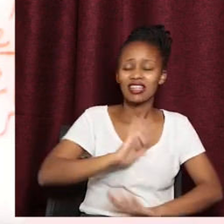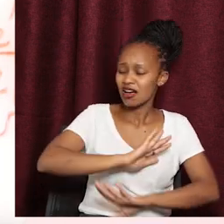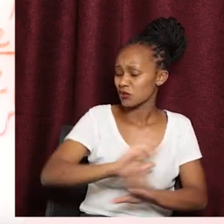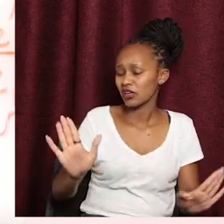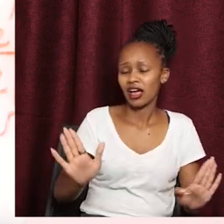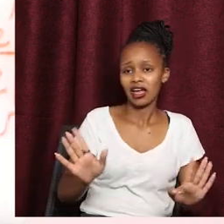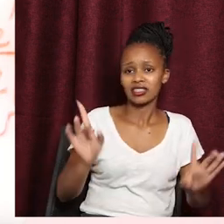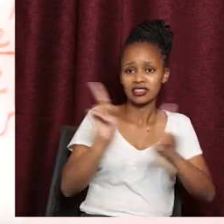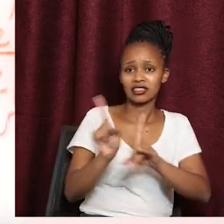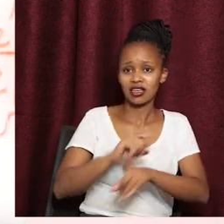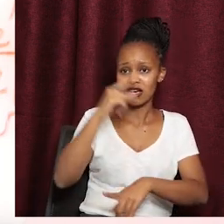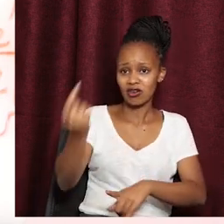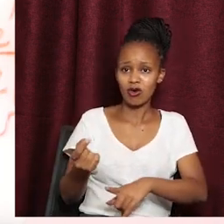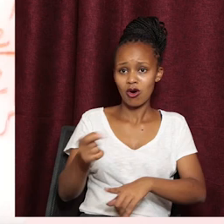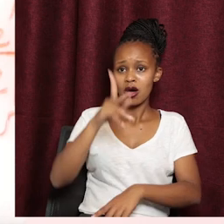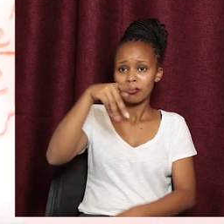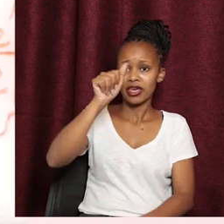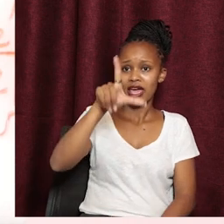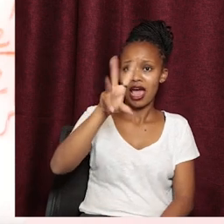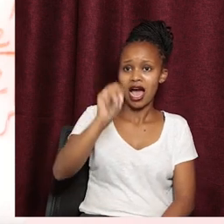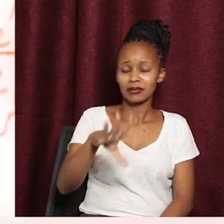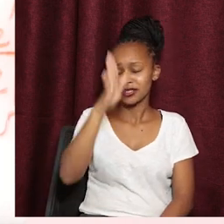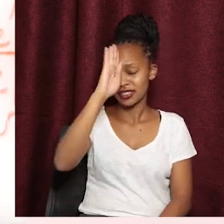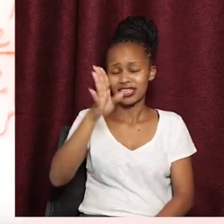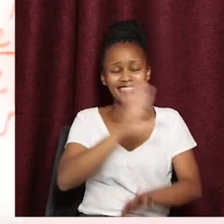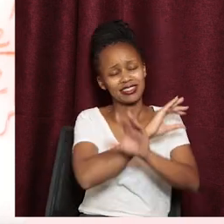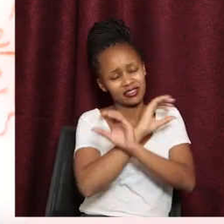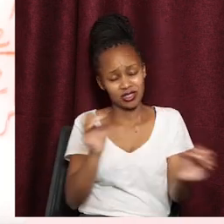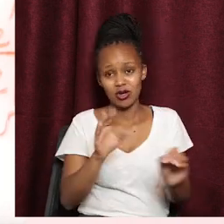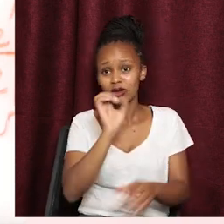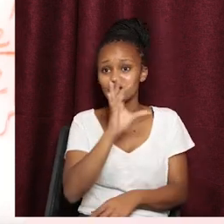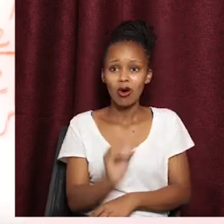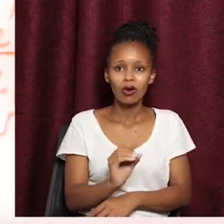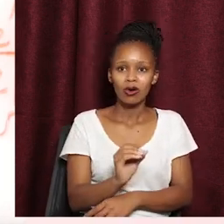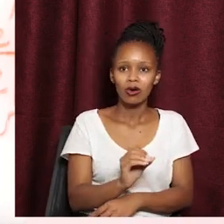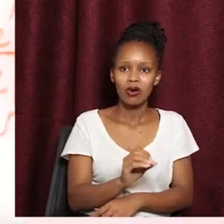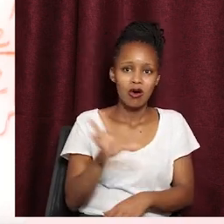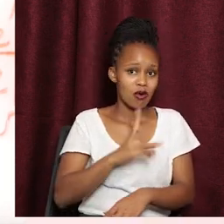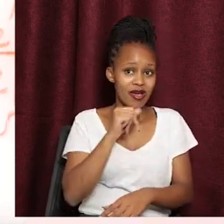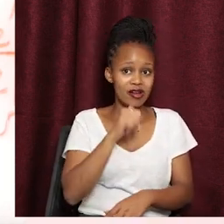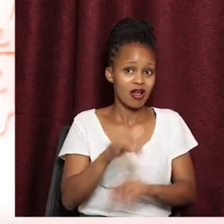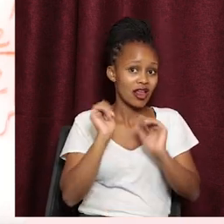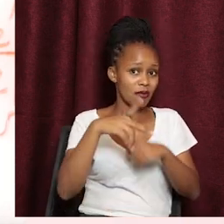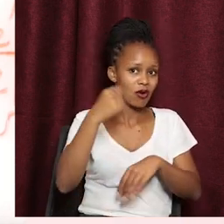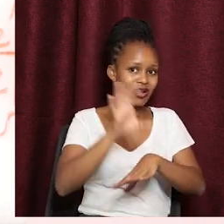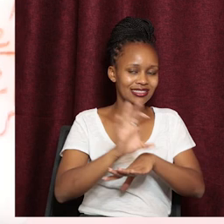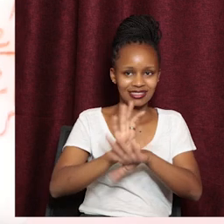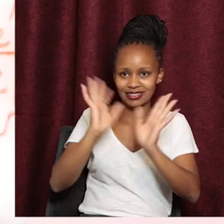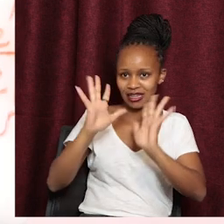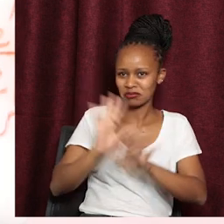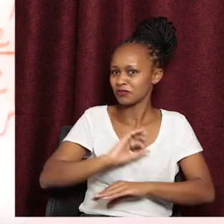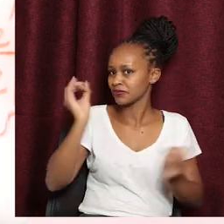for the Palm Sunday. So, and we are not able to go to church and celebrate. So,